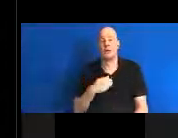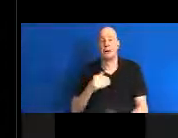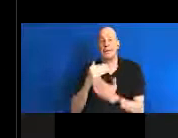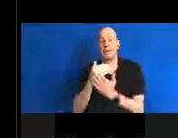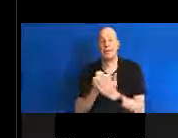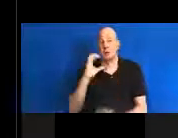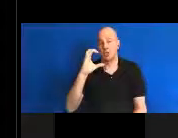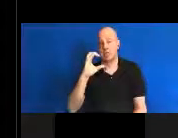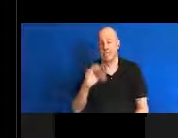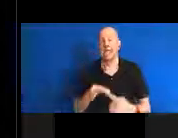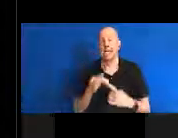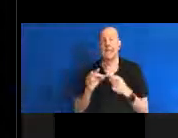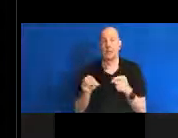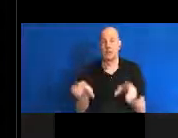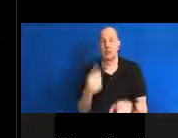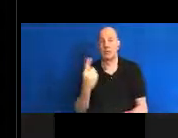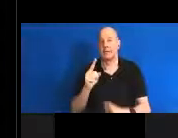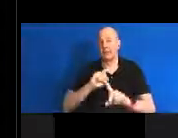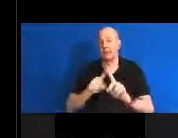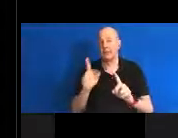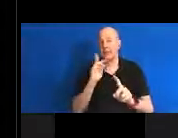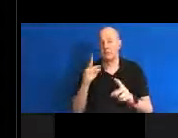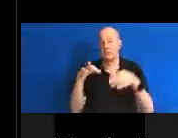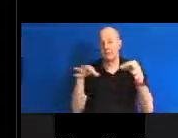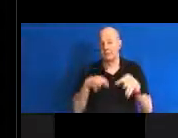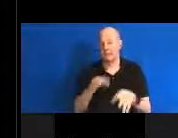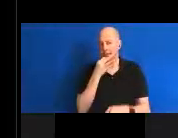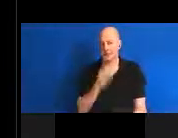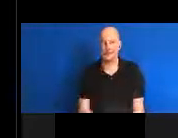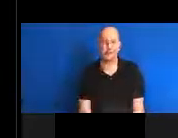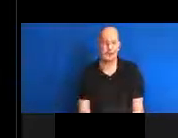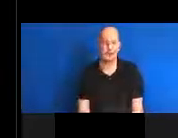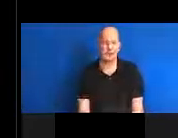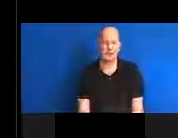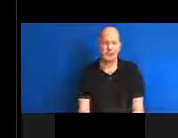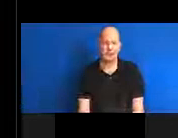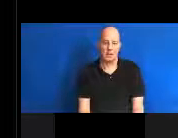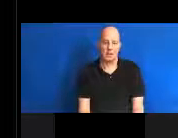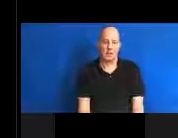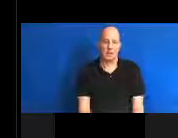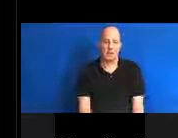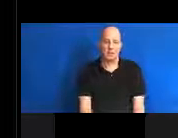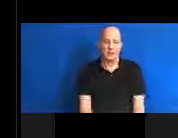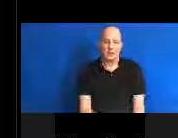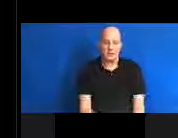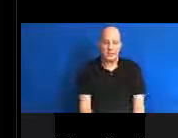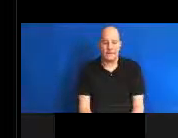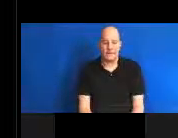something different, and we'll talk about that. And so if you are